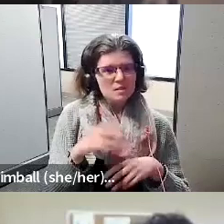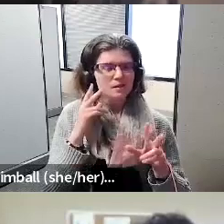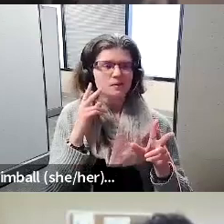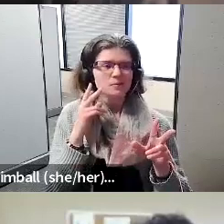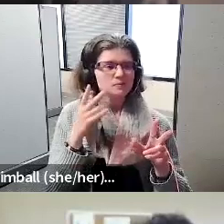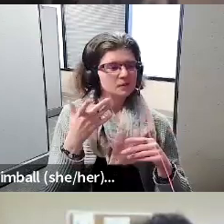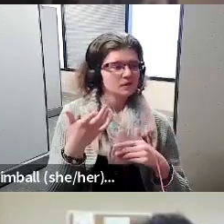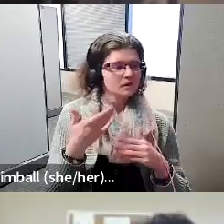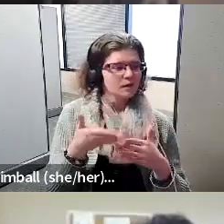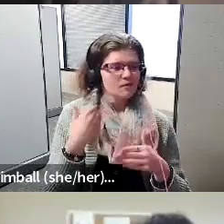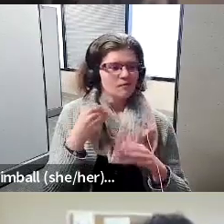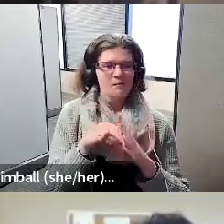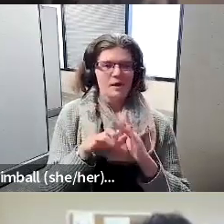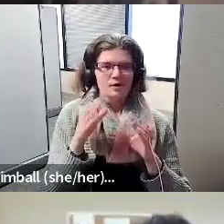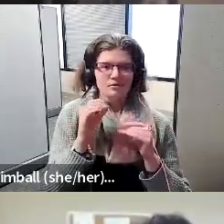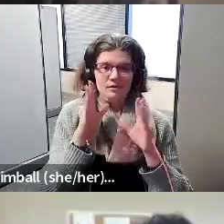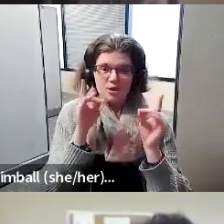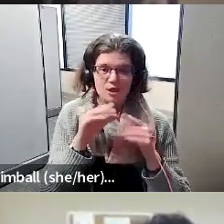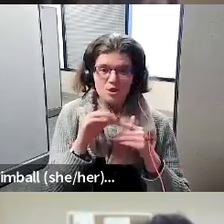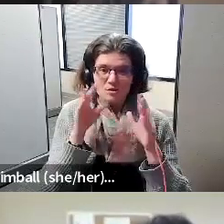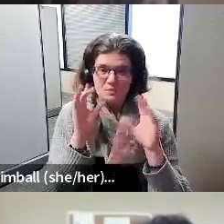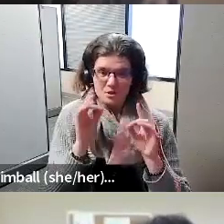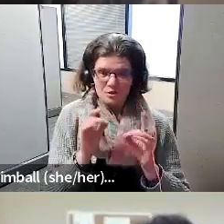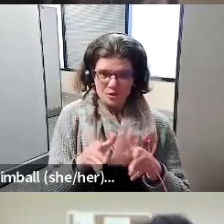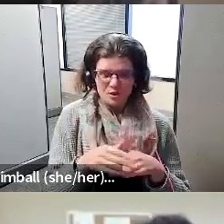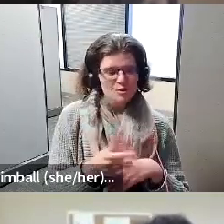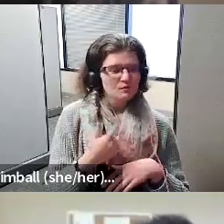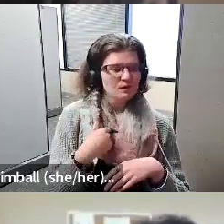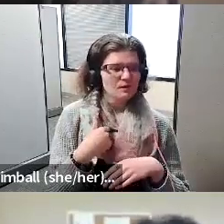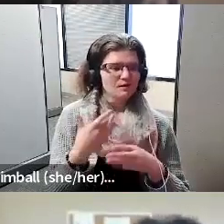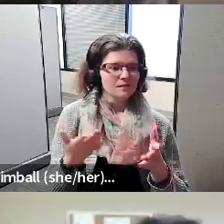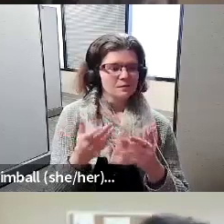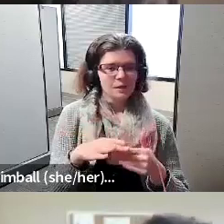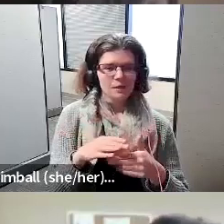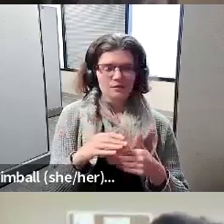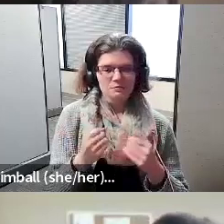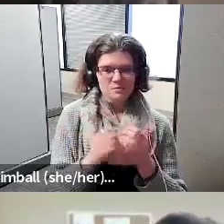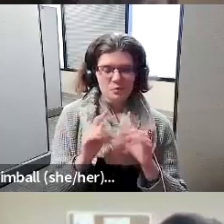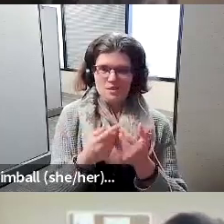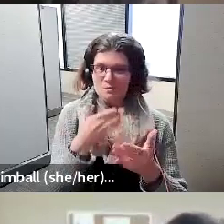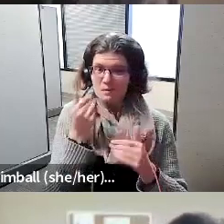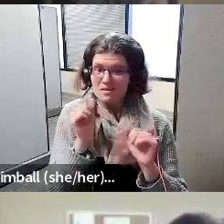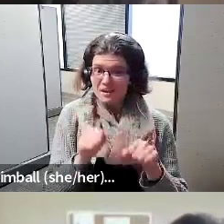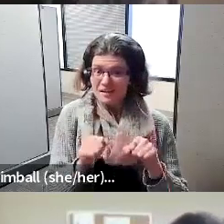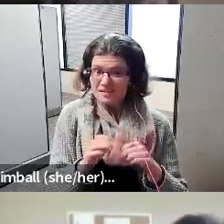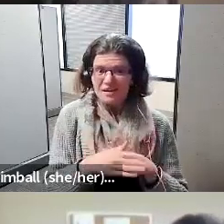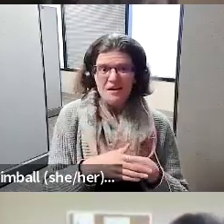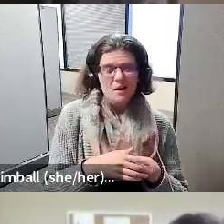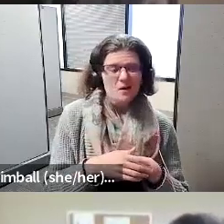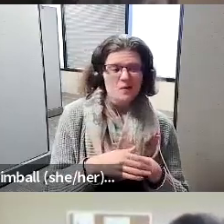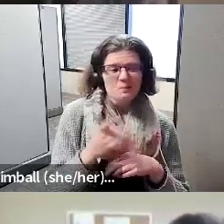specialist. I come from a background of education and special education, and I'm here to support the team the best I